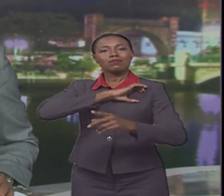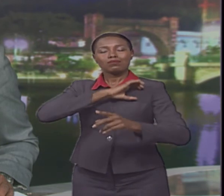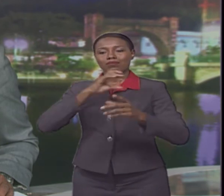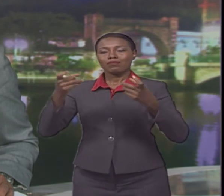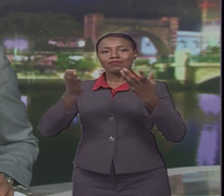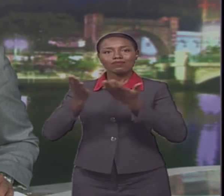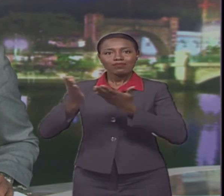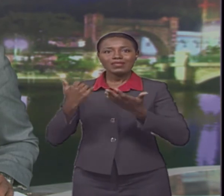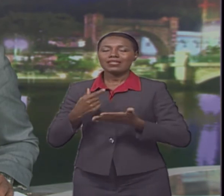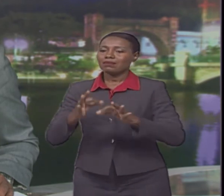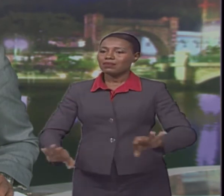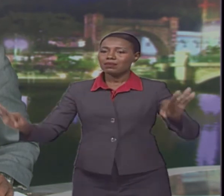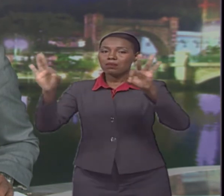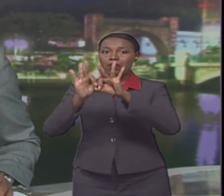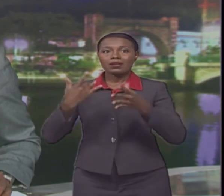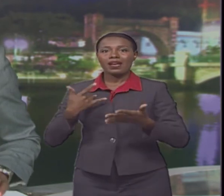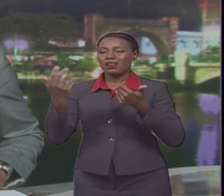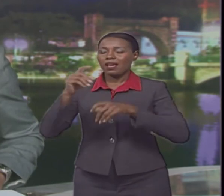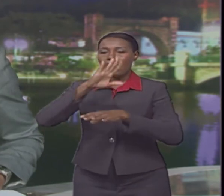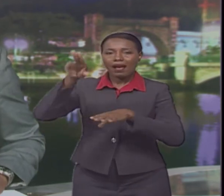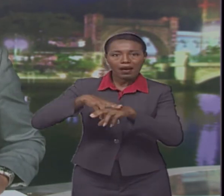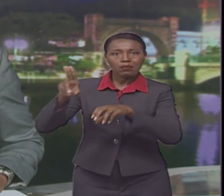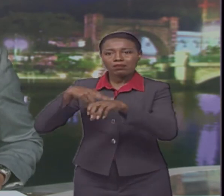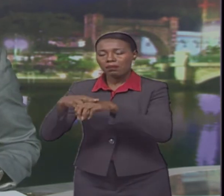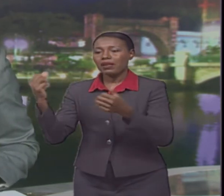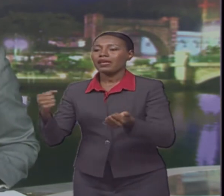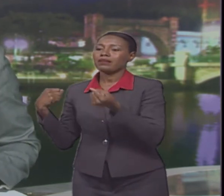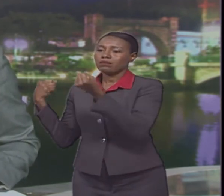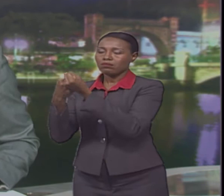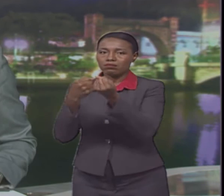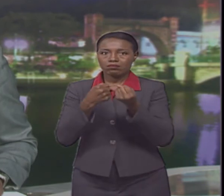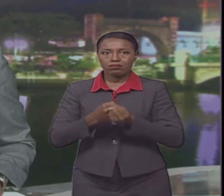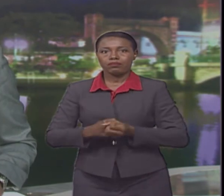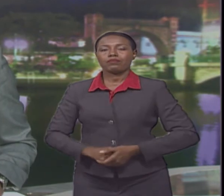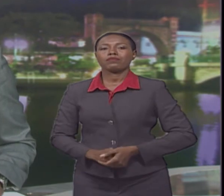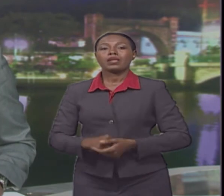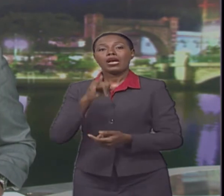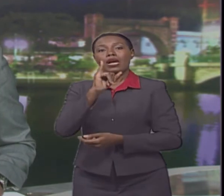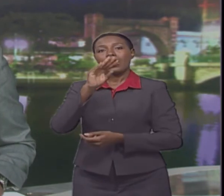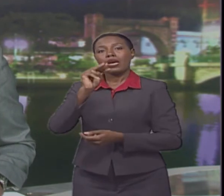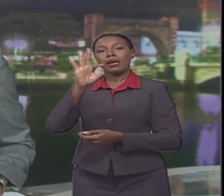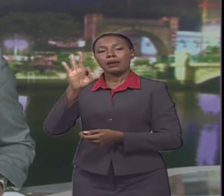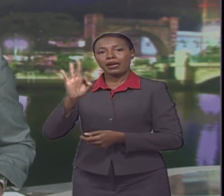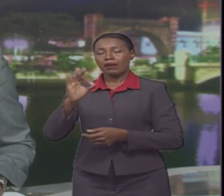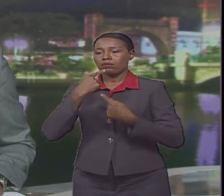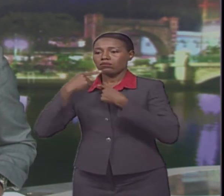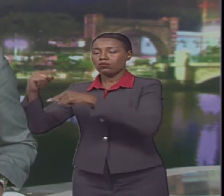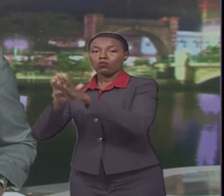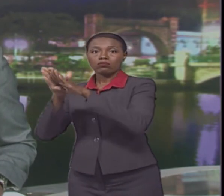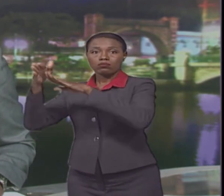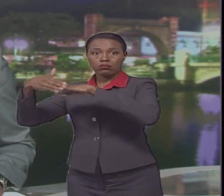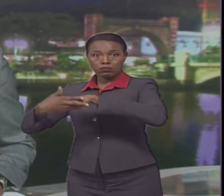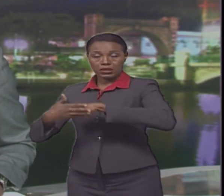necessary so they can respond to issues of internal security. The International Monetary Fund has told Jamaica